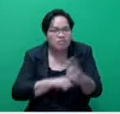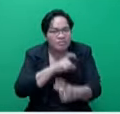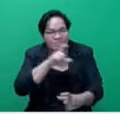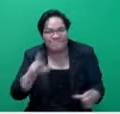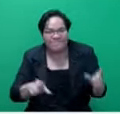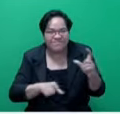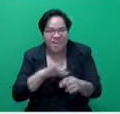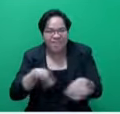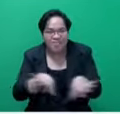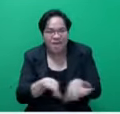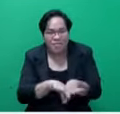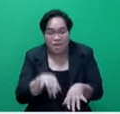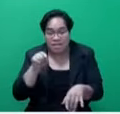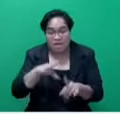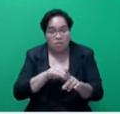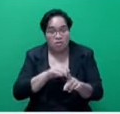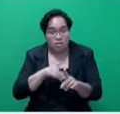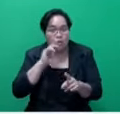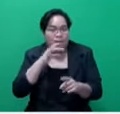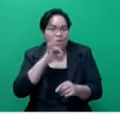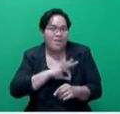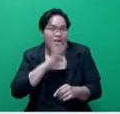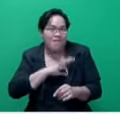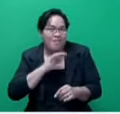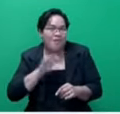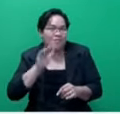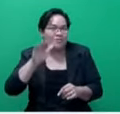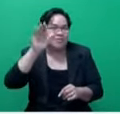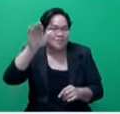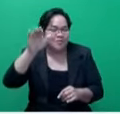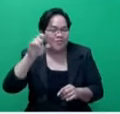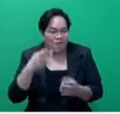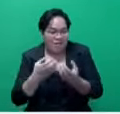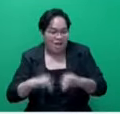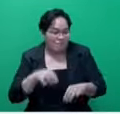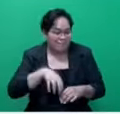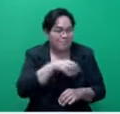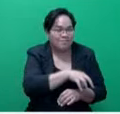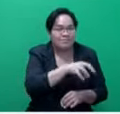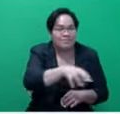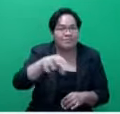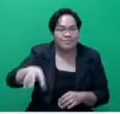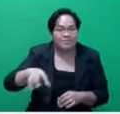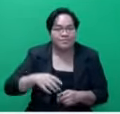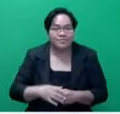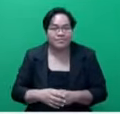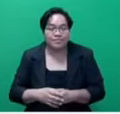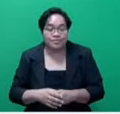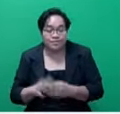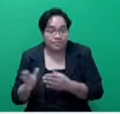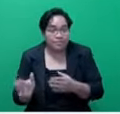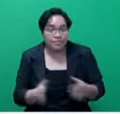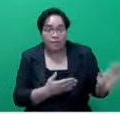model will over time provide a profitable income stream for these councils. Mr. Speaker, sir, the